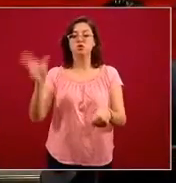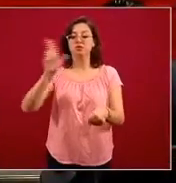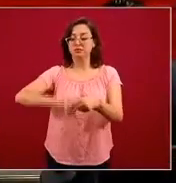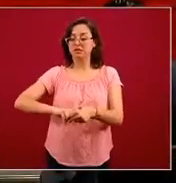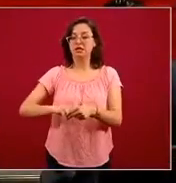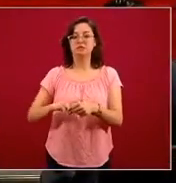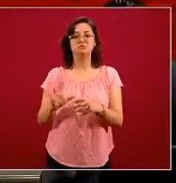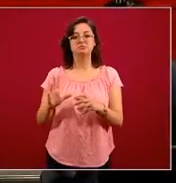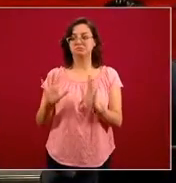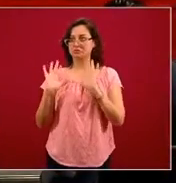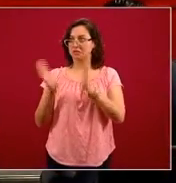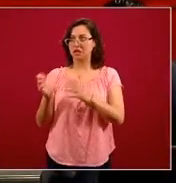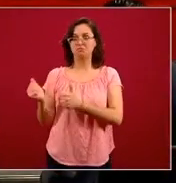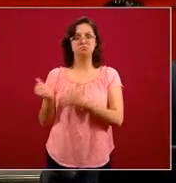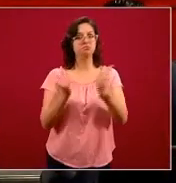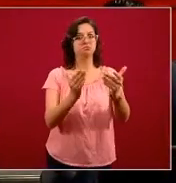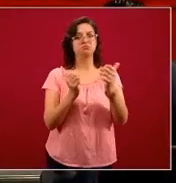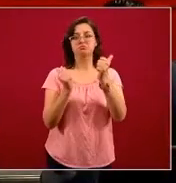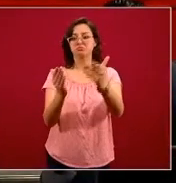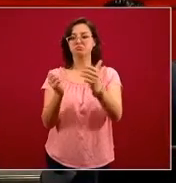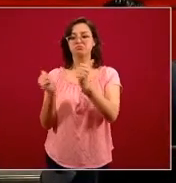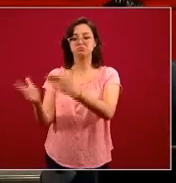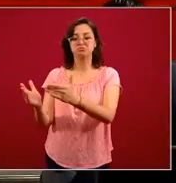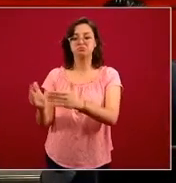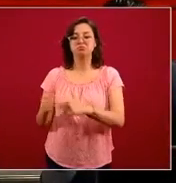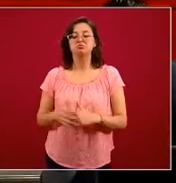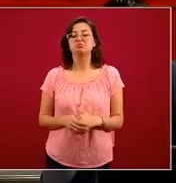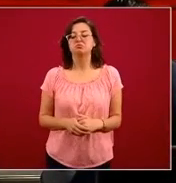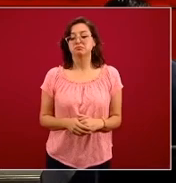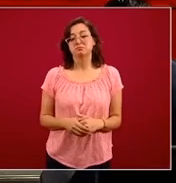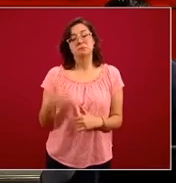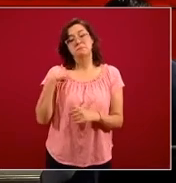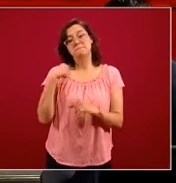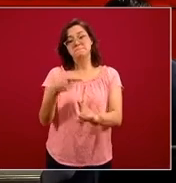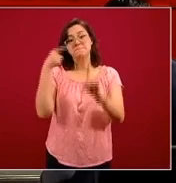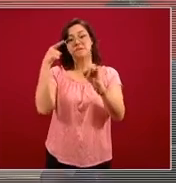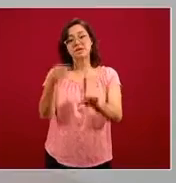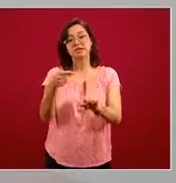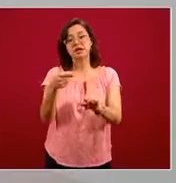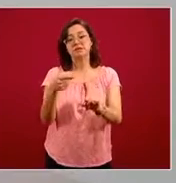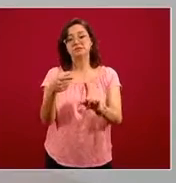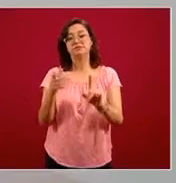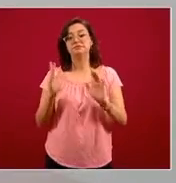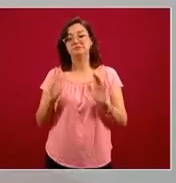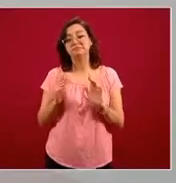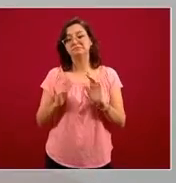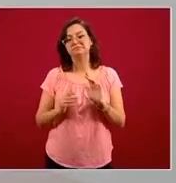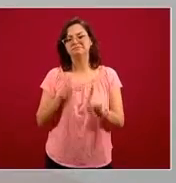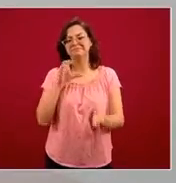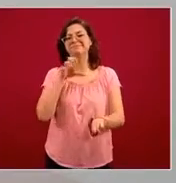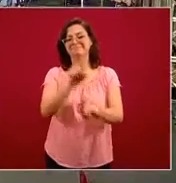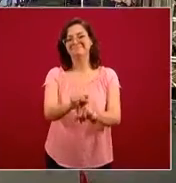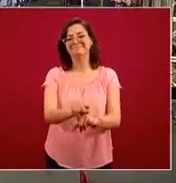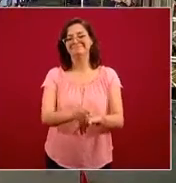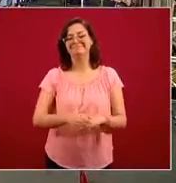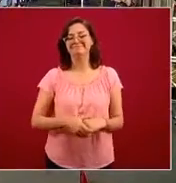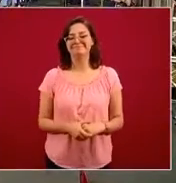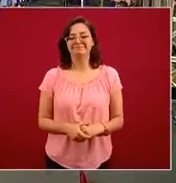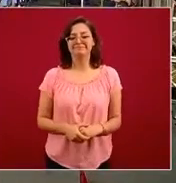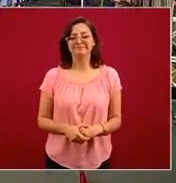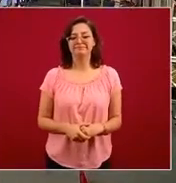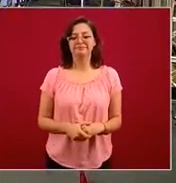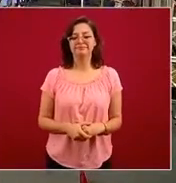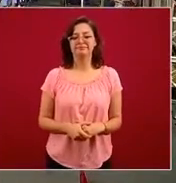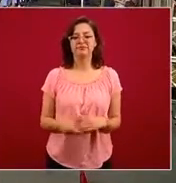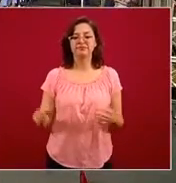hospitals according to the Ministry of Health's directives. That's our goal. And we're going to do that. We're going to